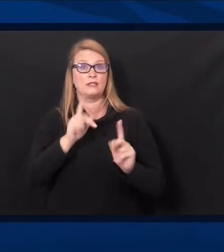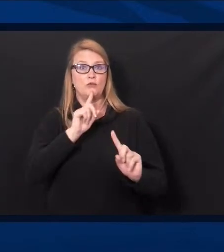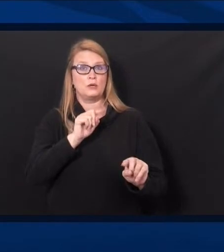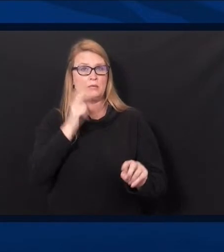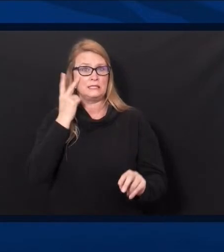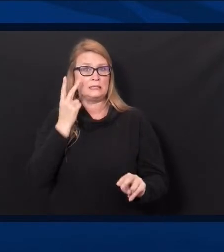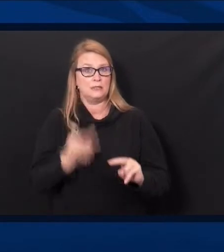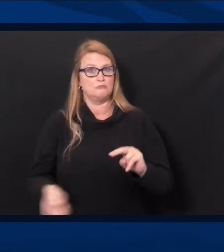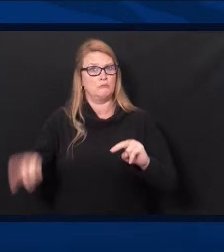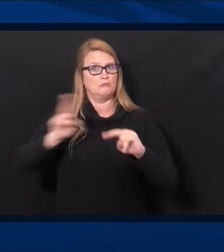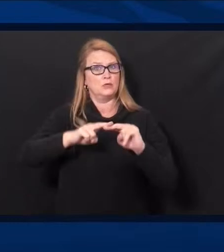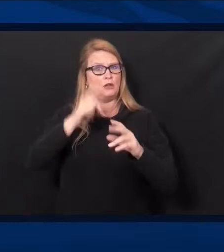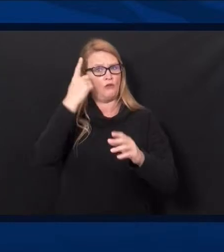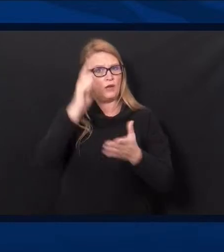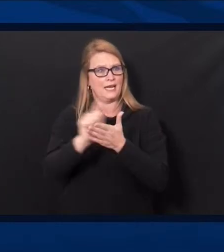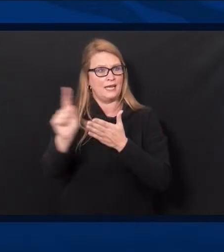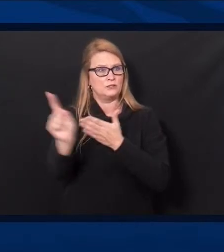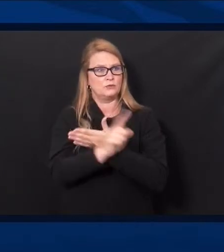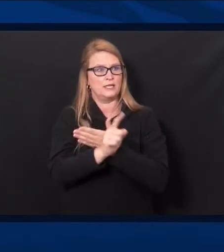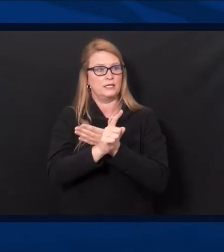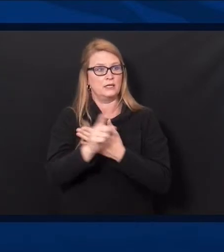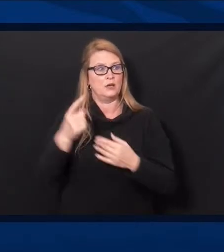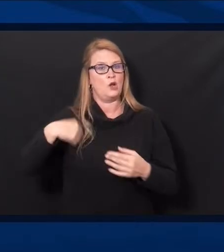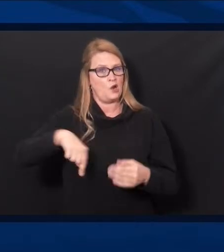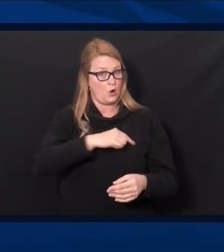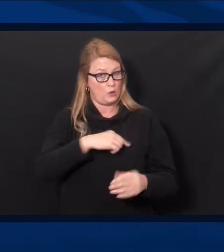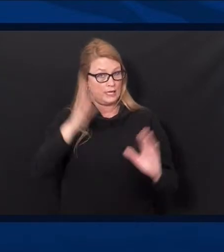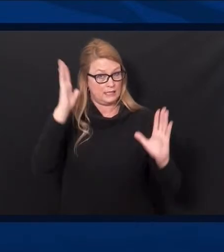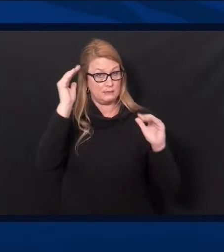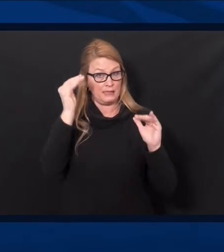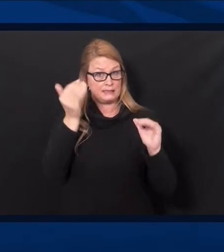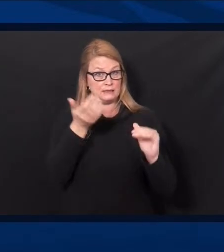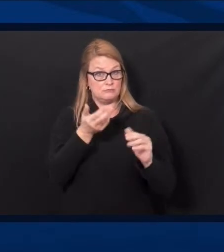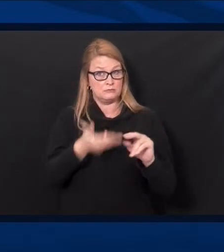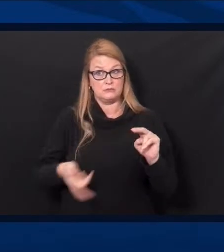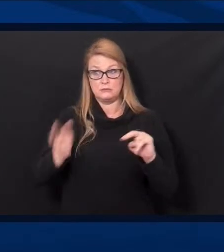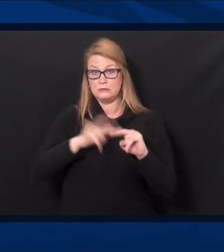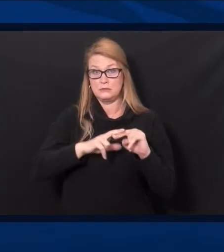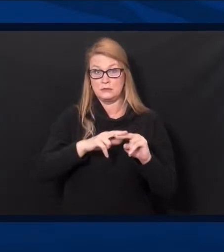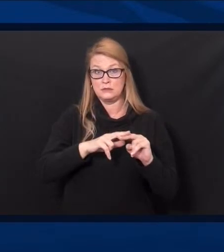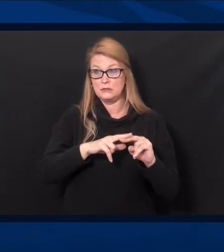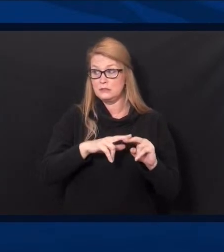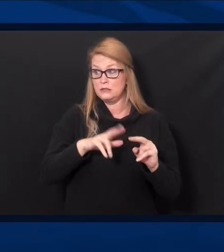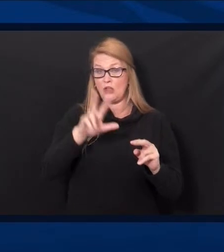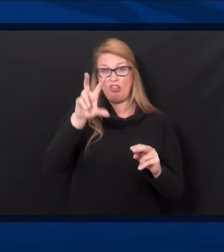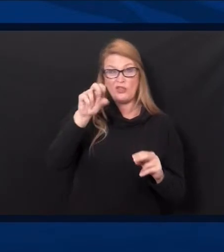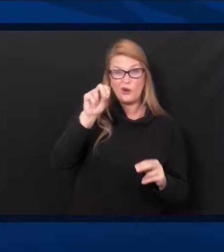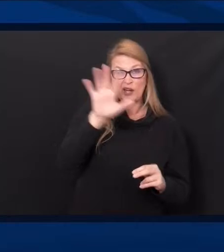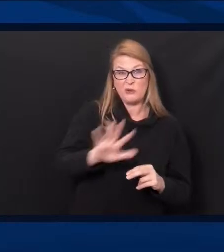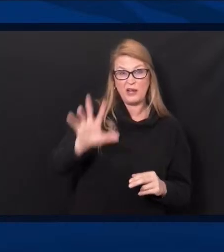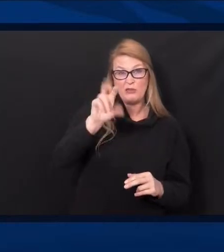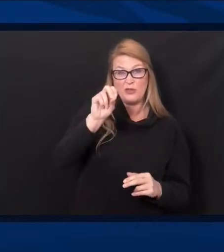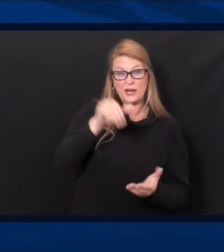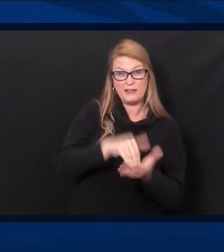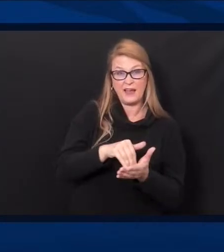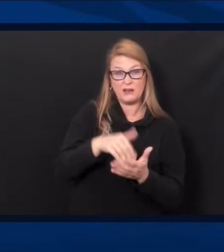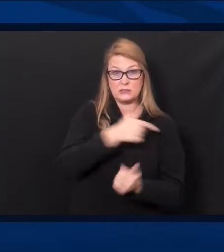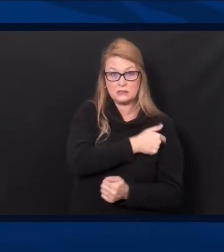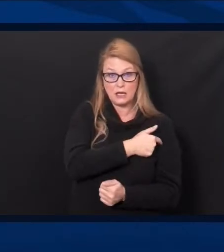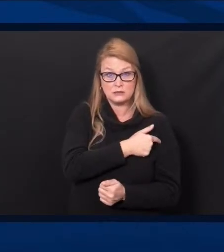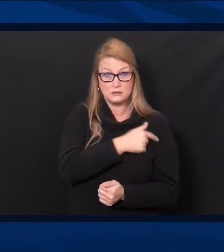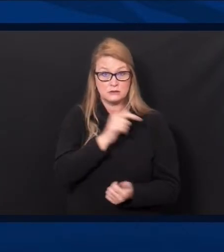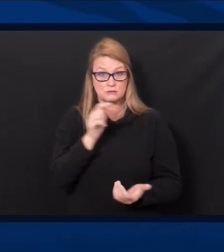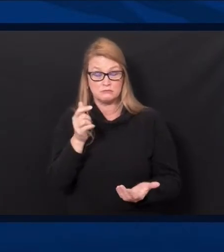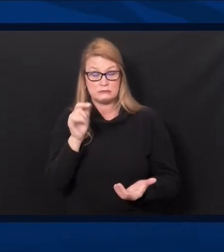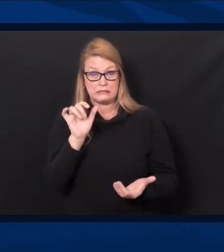allocation next week. Are we still expecting something around 30,000 doses, or is that going to go up anytime